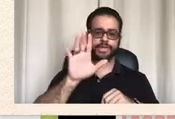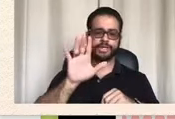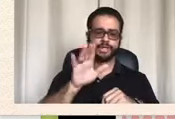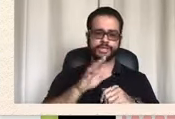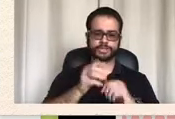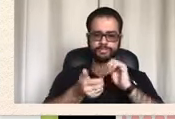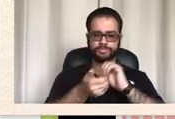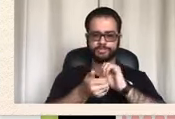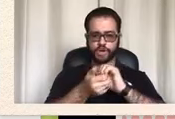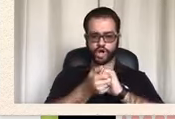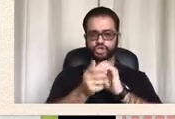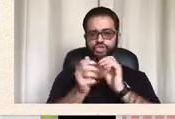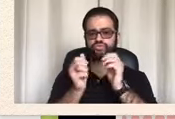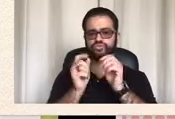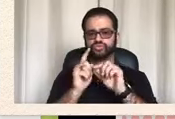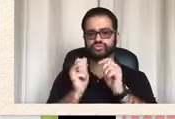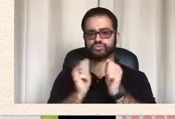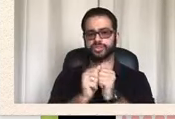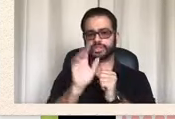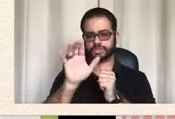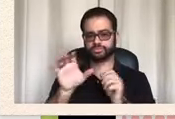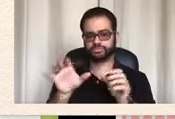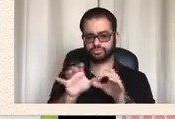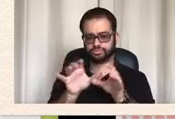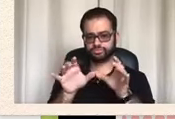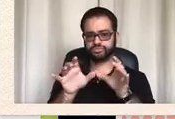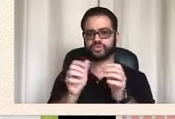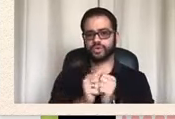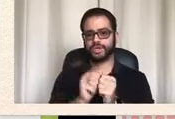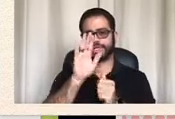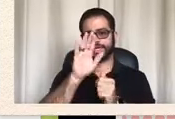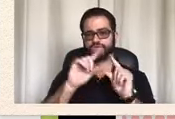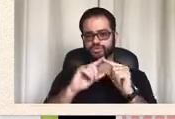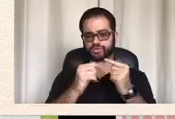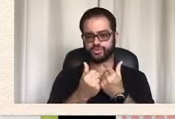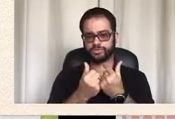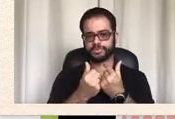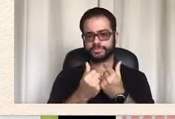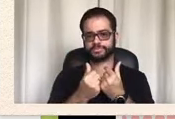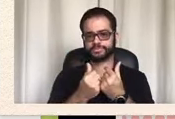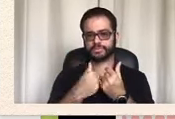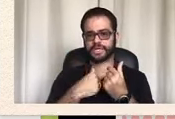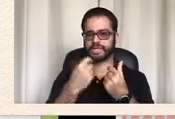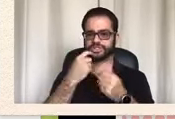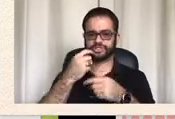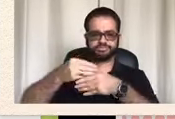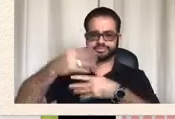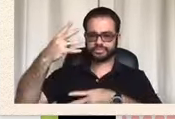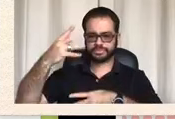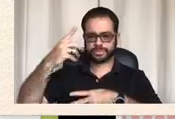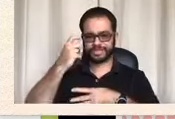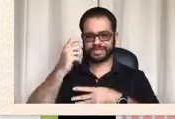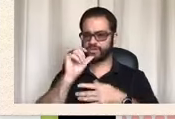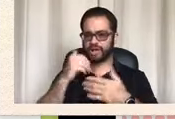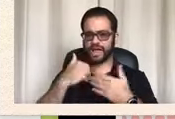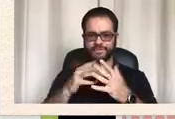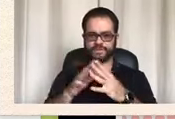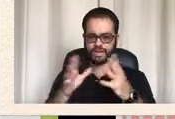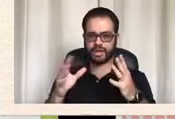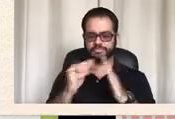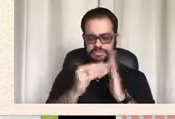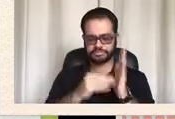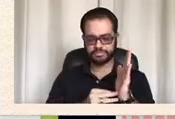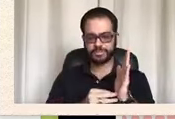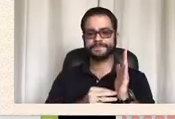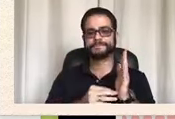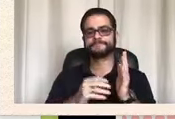partnerships that he's done with his group. I just put many because there are many, but Arizona, maybe